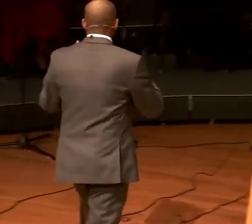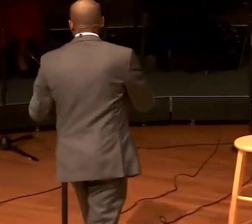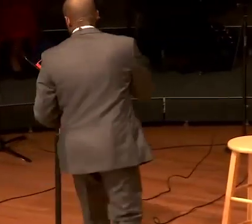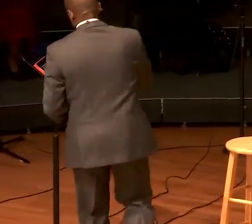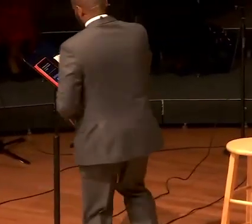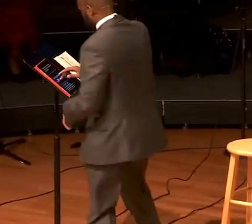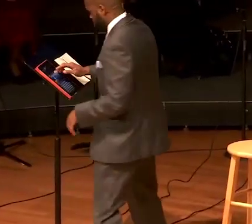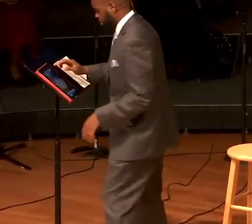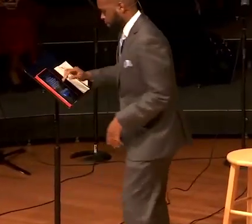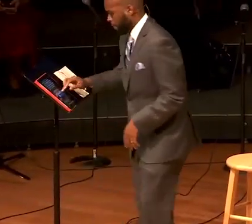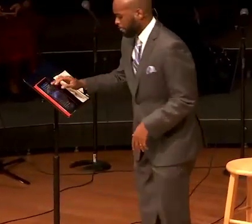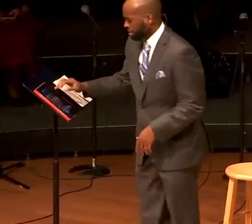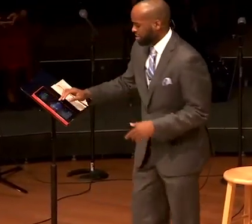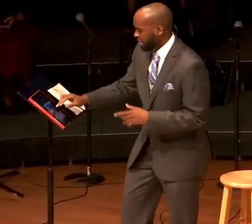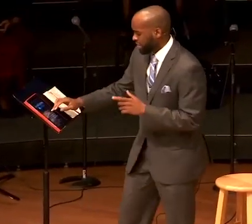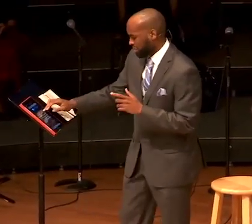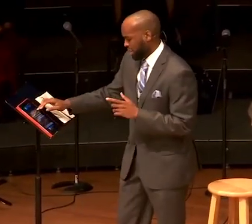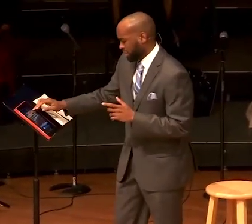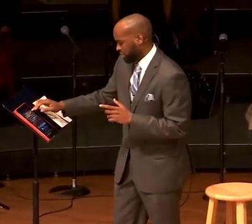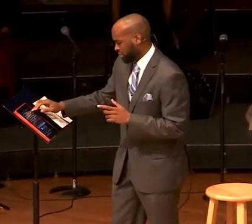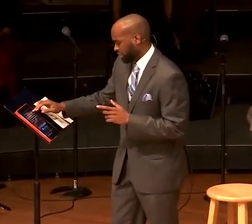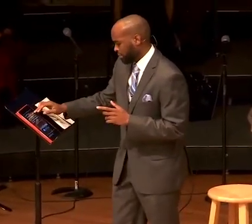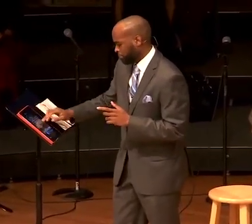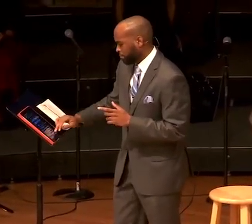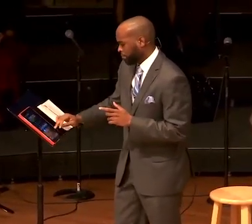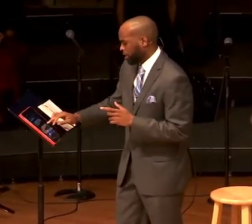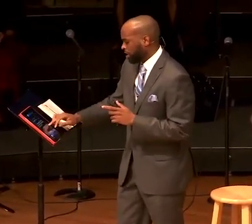And watch what happens.